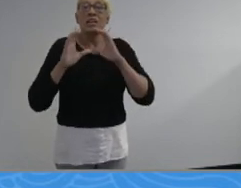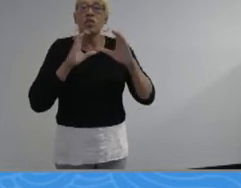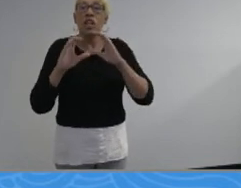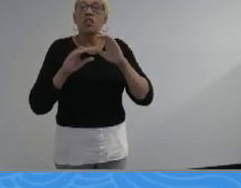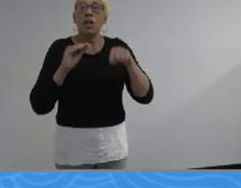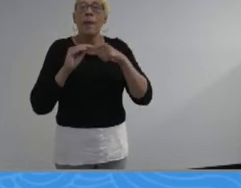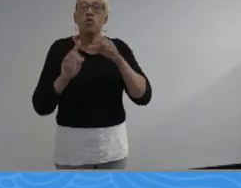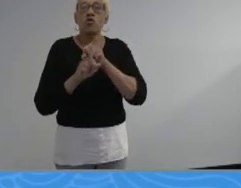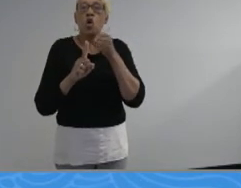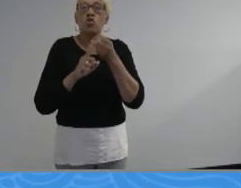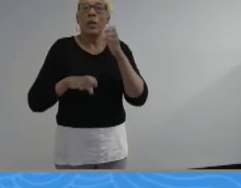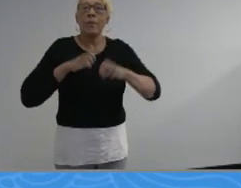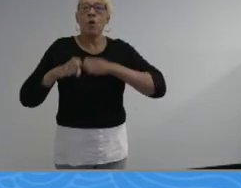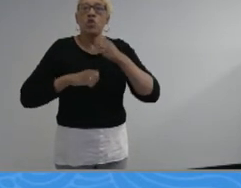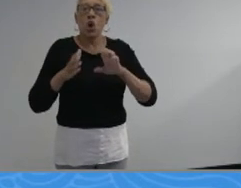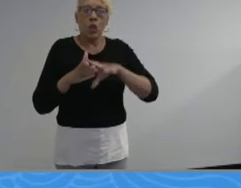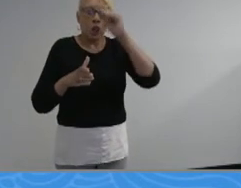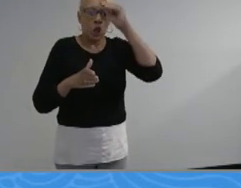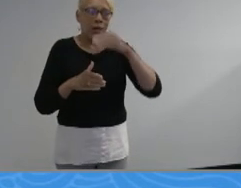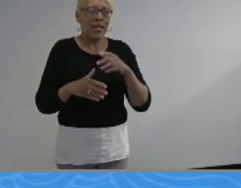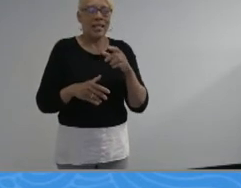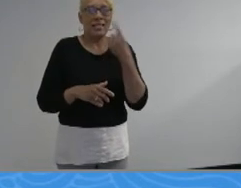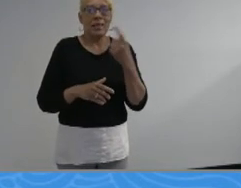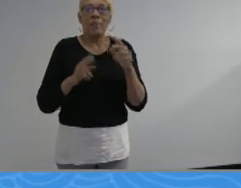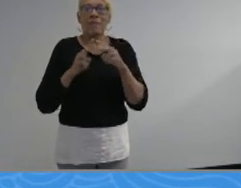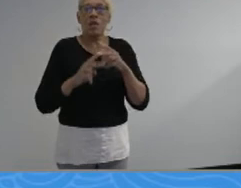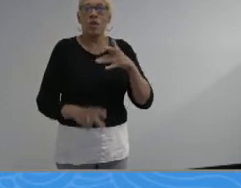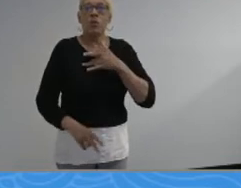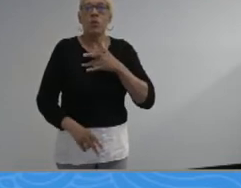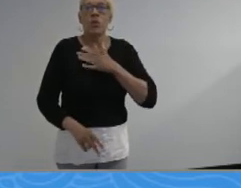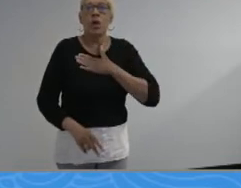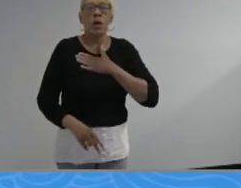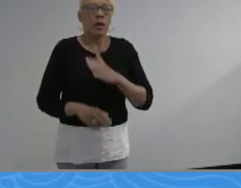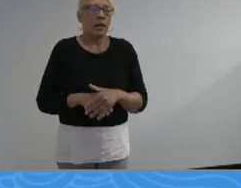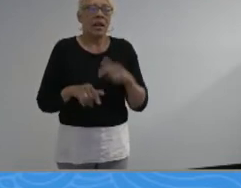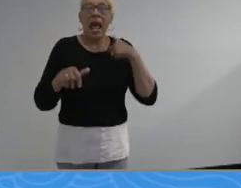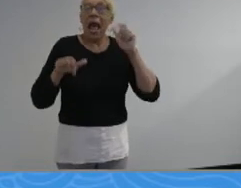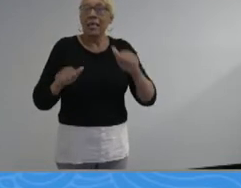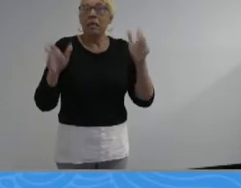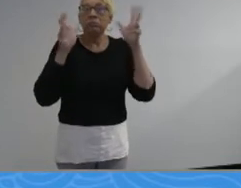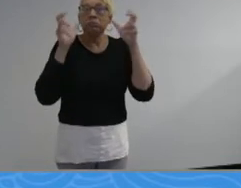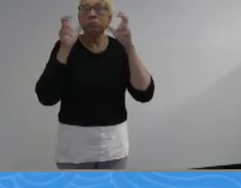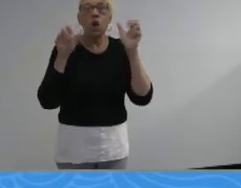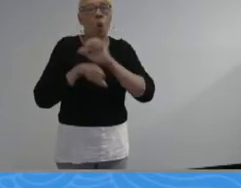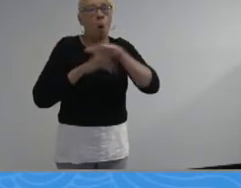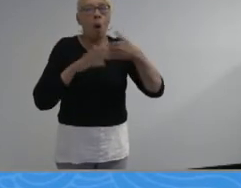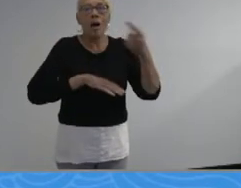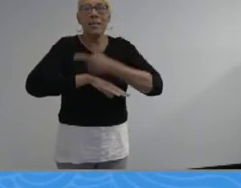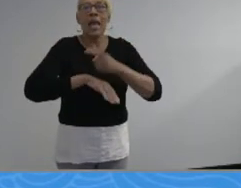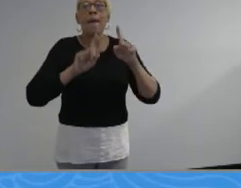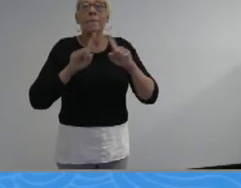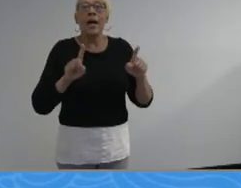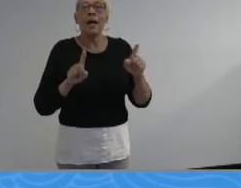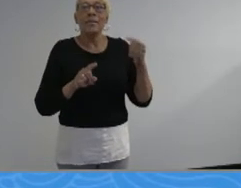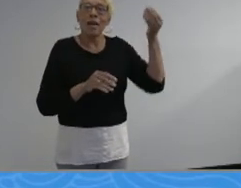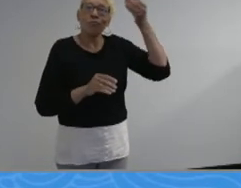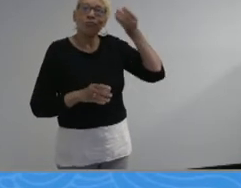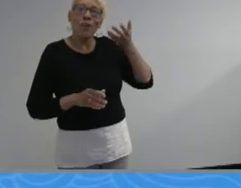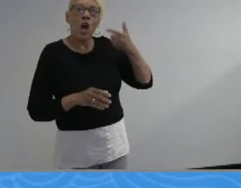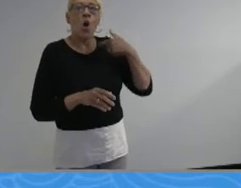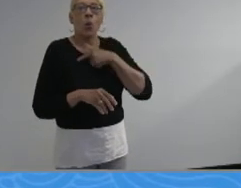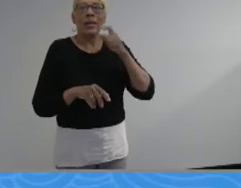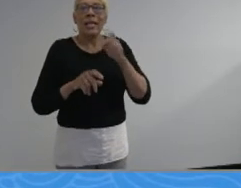As most of you know, this is a subject that's very close to my heart and soul as well. And I could listen to this all day, but we're being told that we need